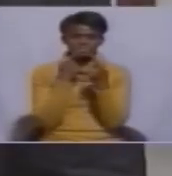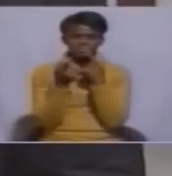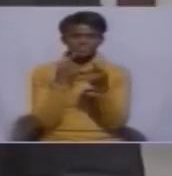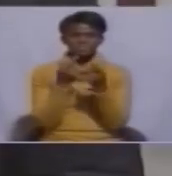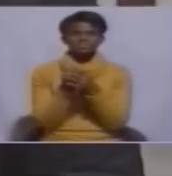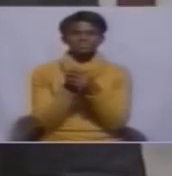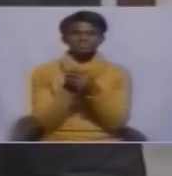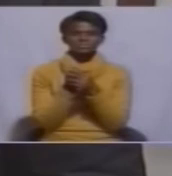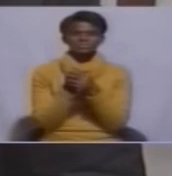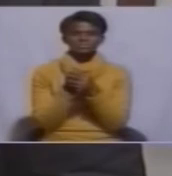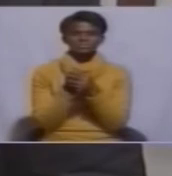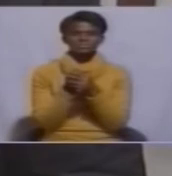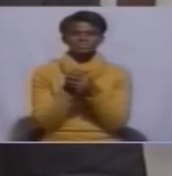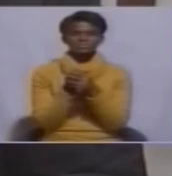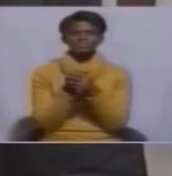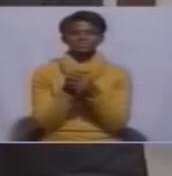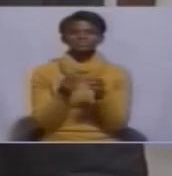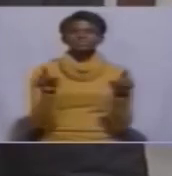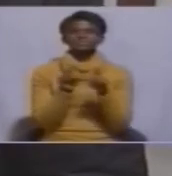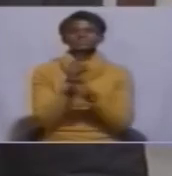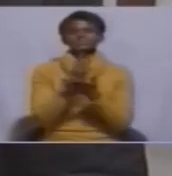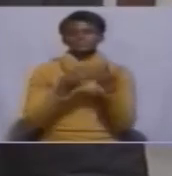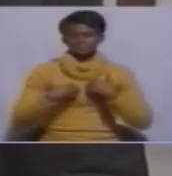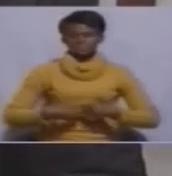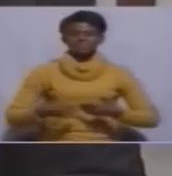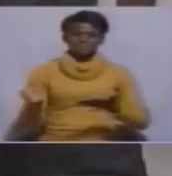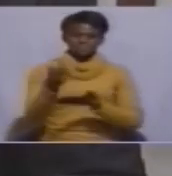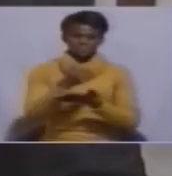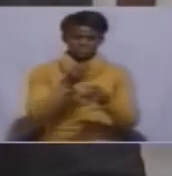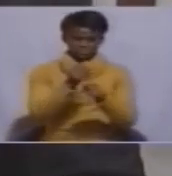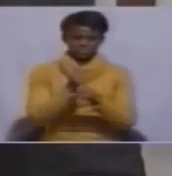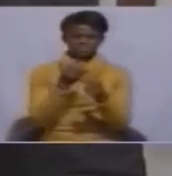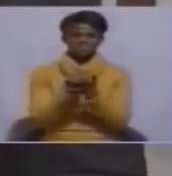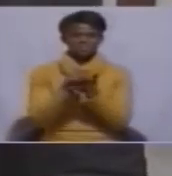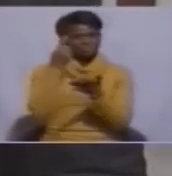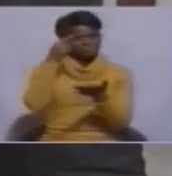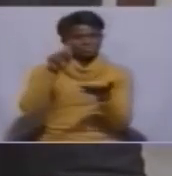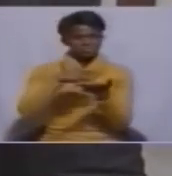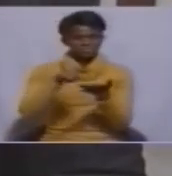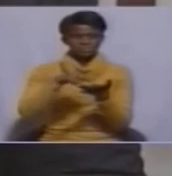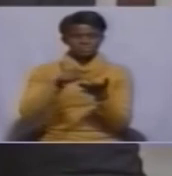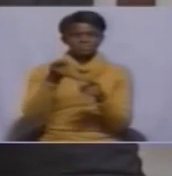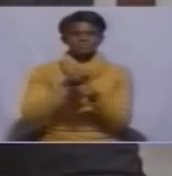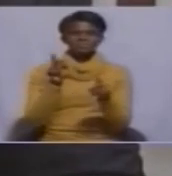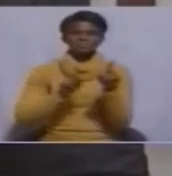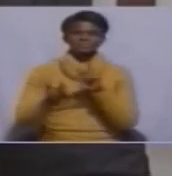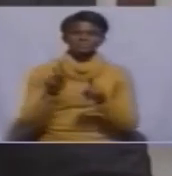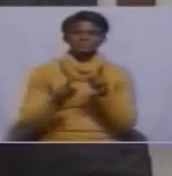will be an issue if someone is receiving funding from, if a party is receiving funding from people with